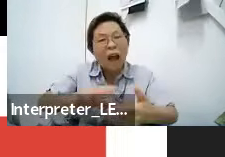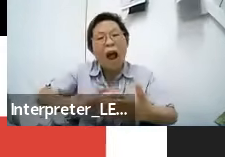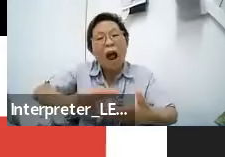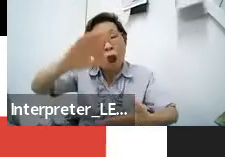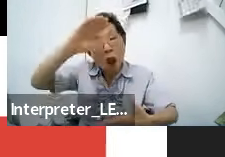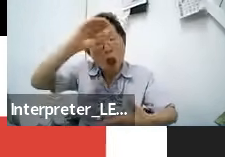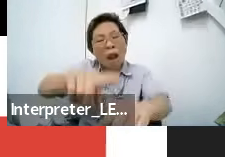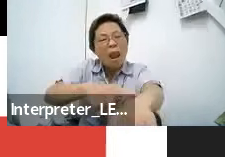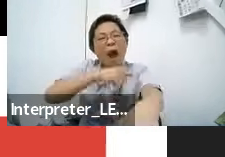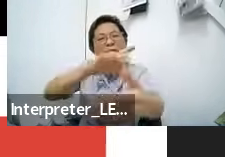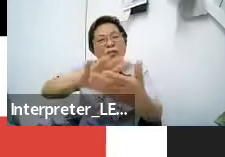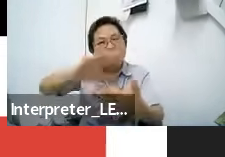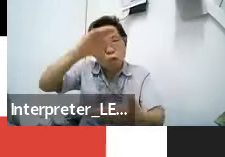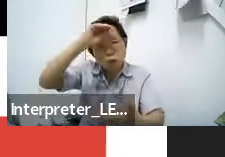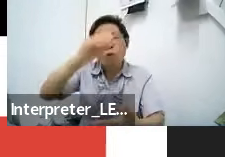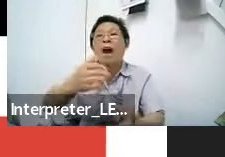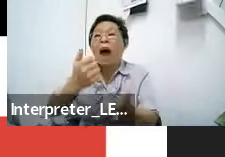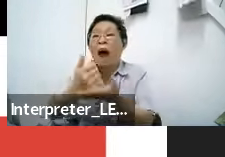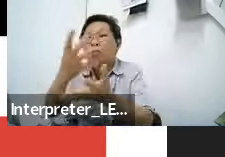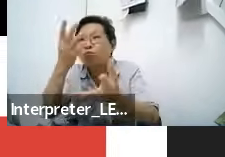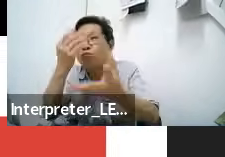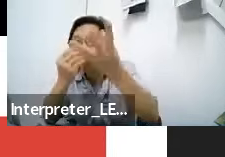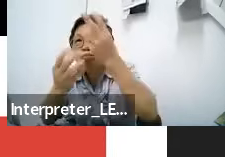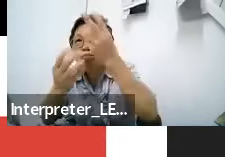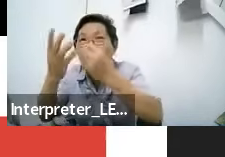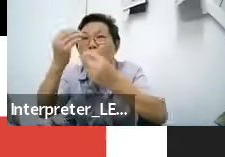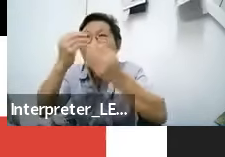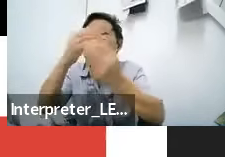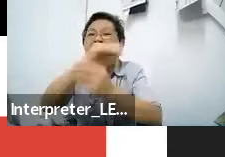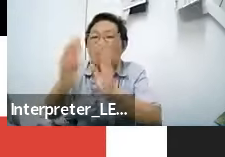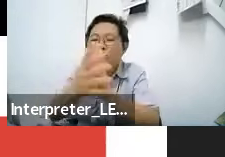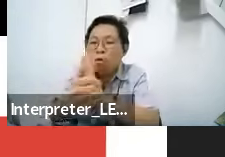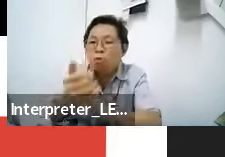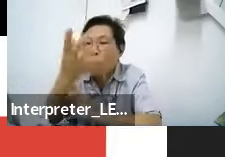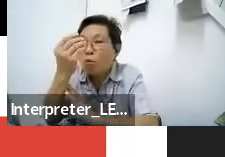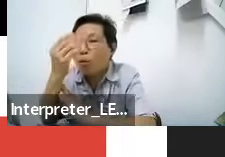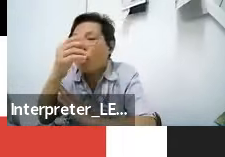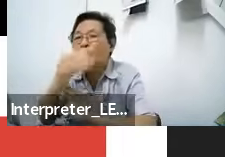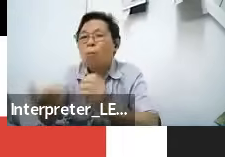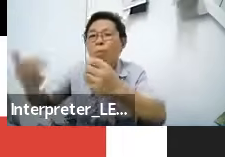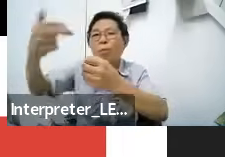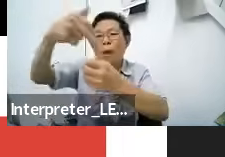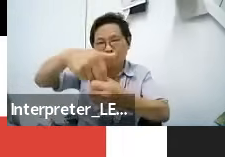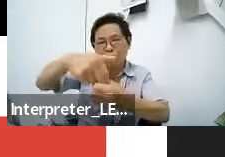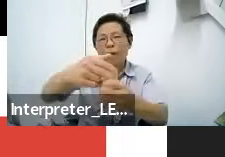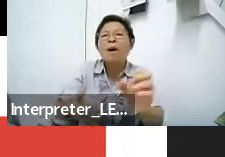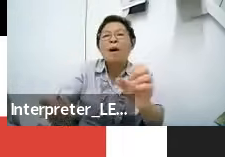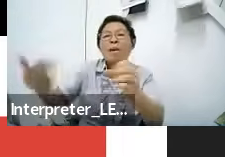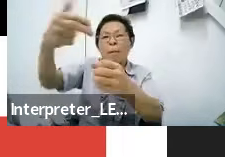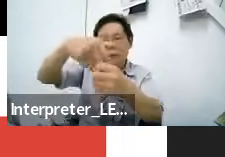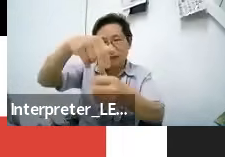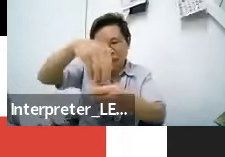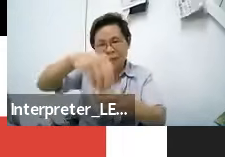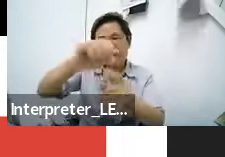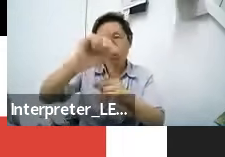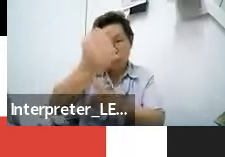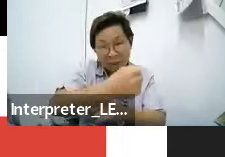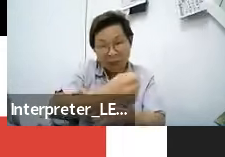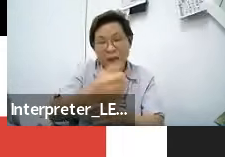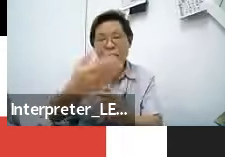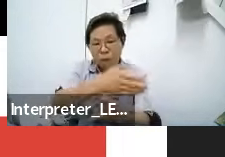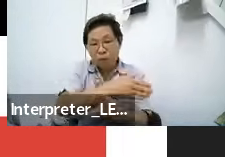to acquire the knowledge and the skills that they need to participate fully in society. So